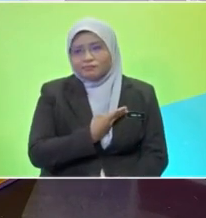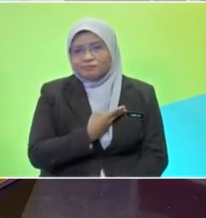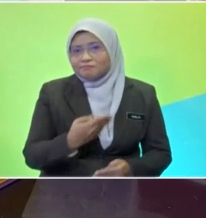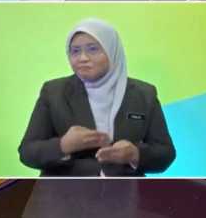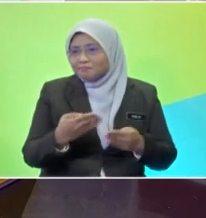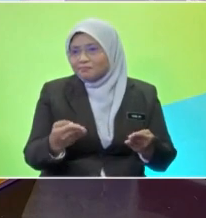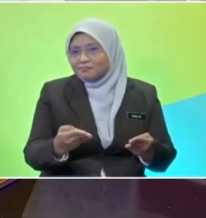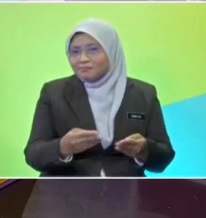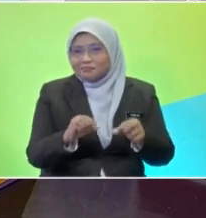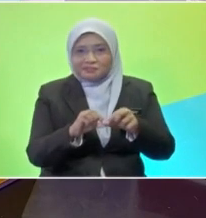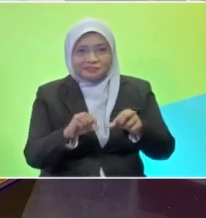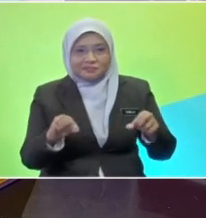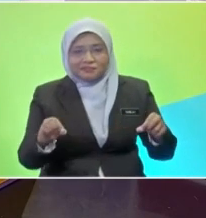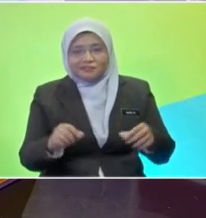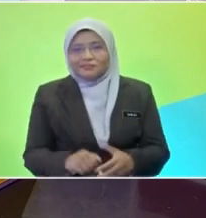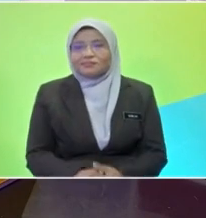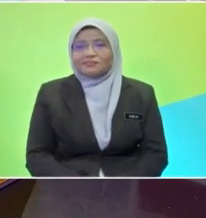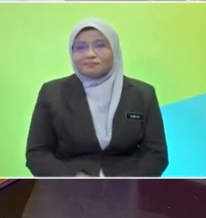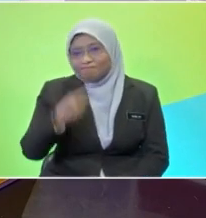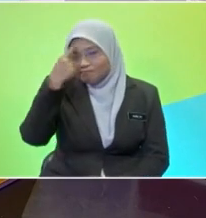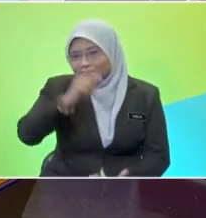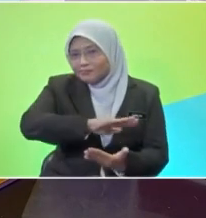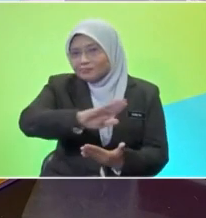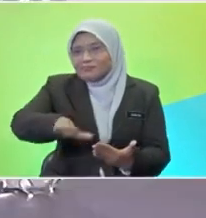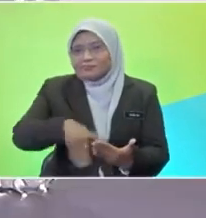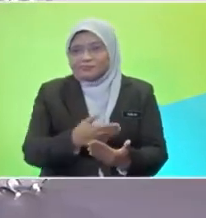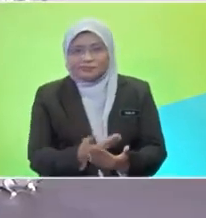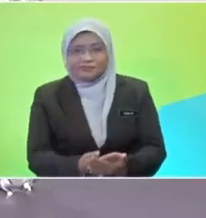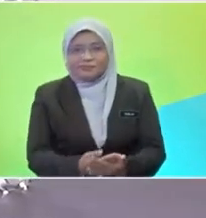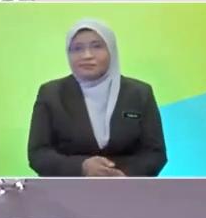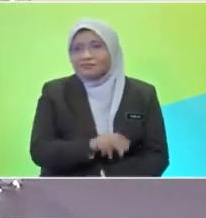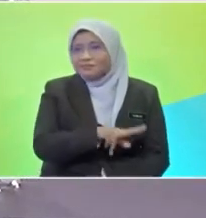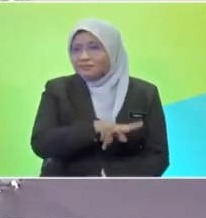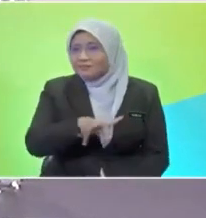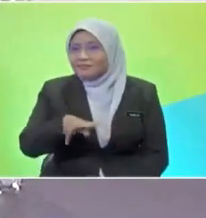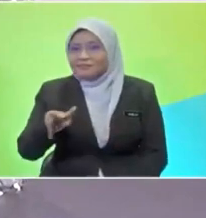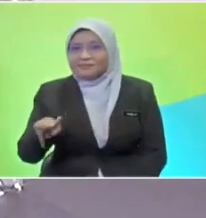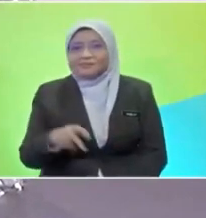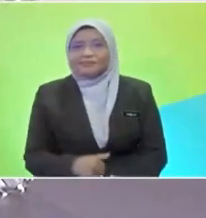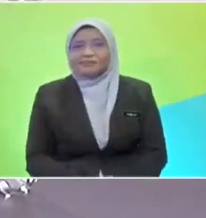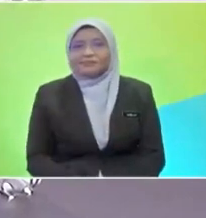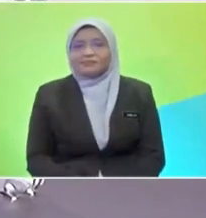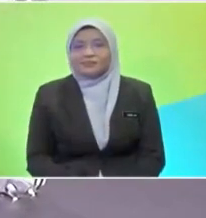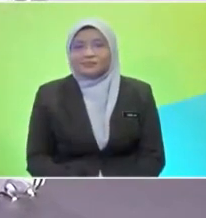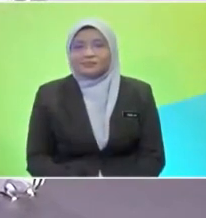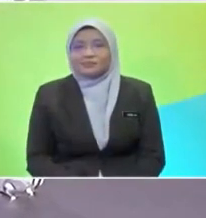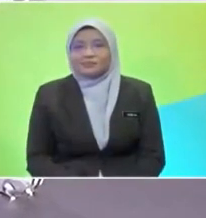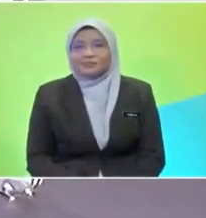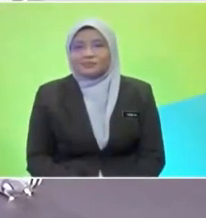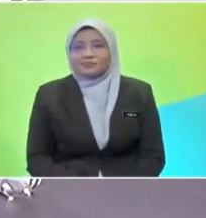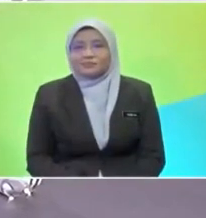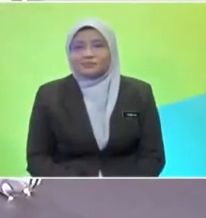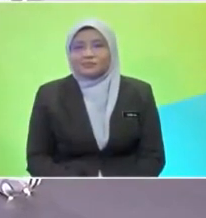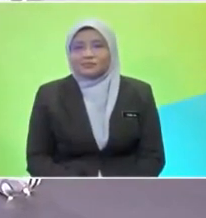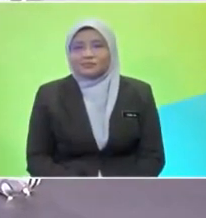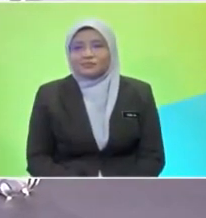each. Remarkable. Yes. Well done to all of you. And also everyone at home. Okay, tap on your shoulder for trying out to respond